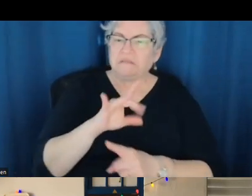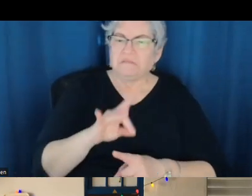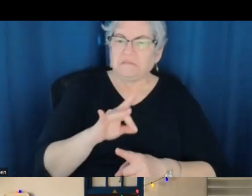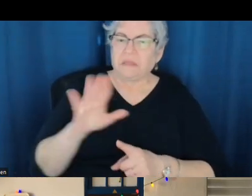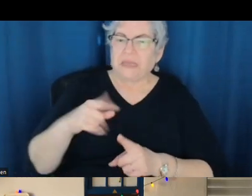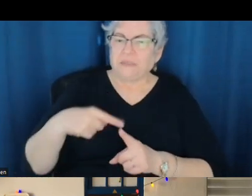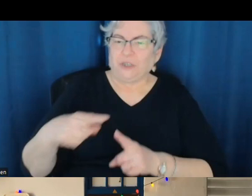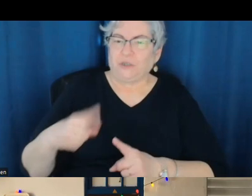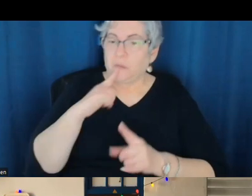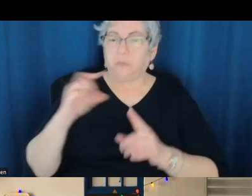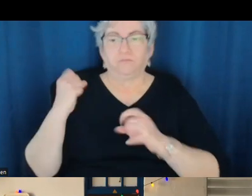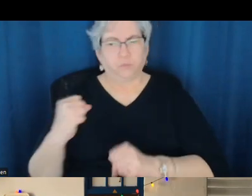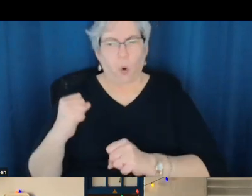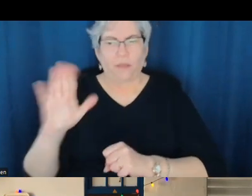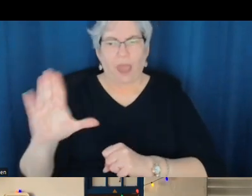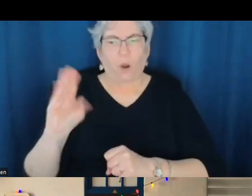pool color.